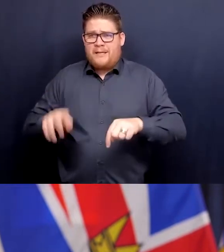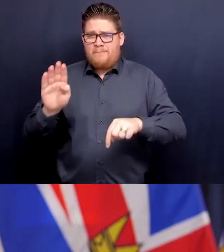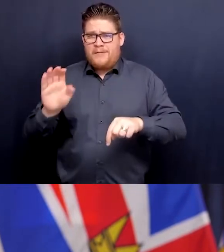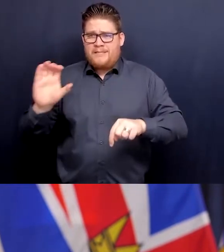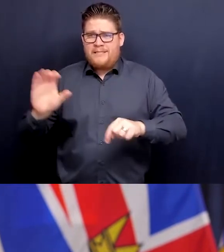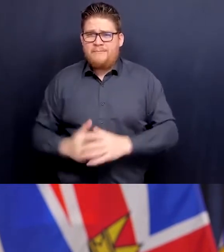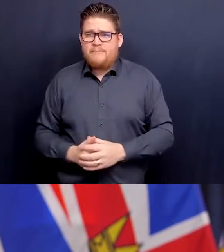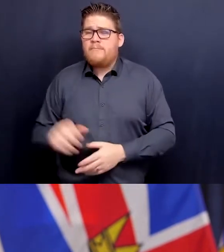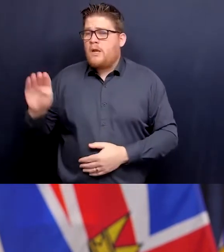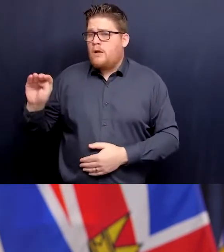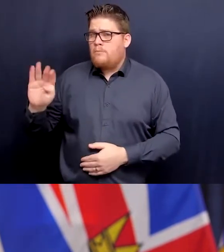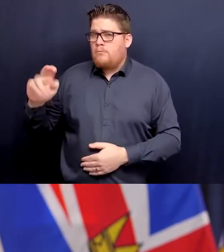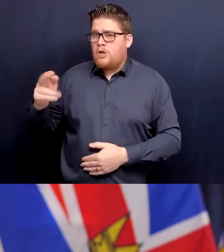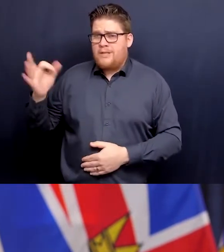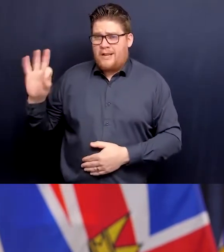received